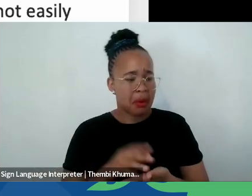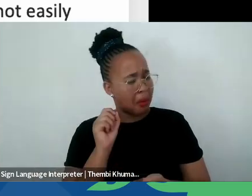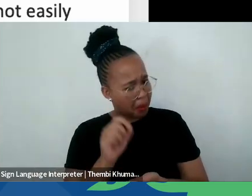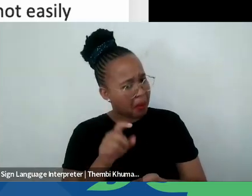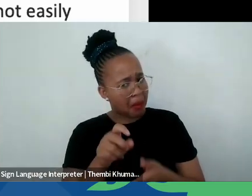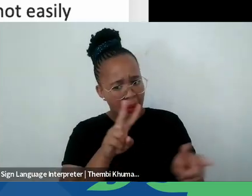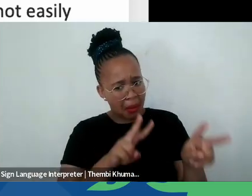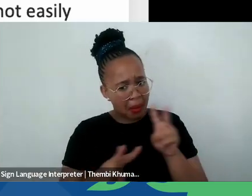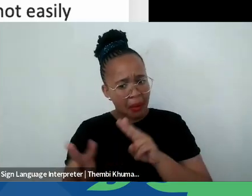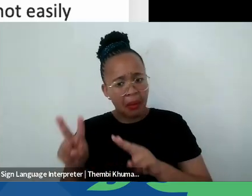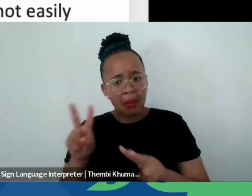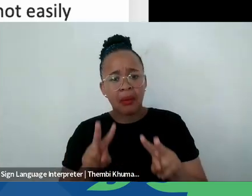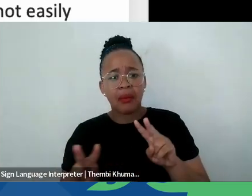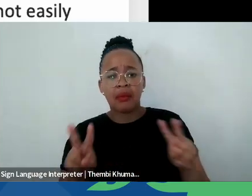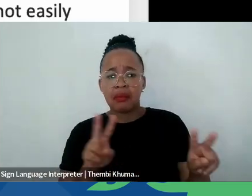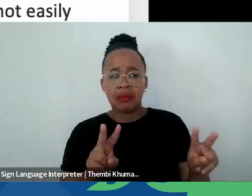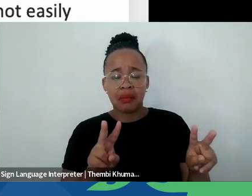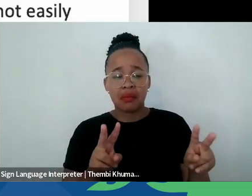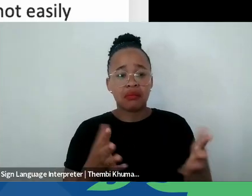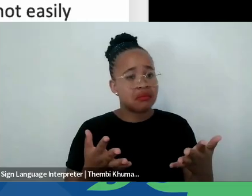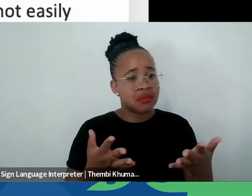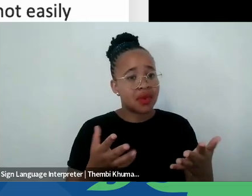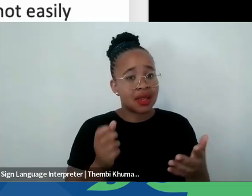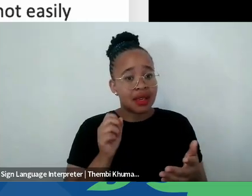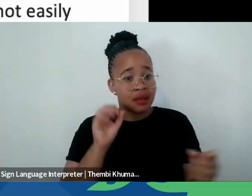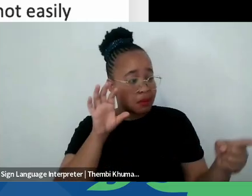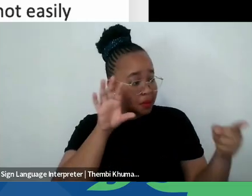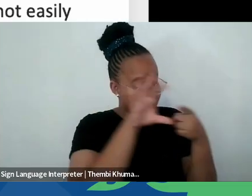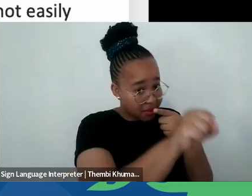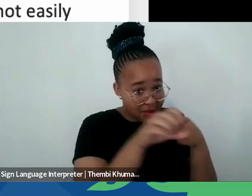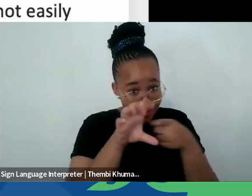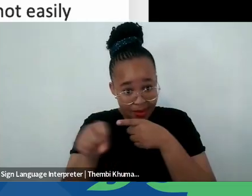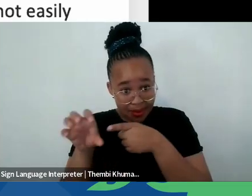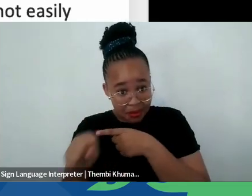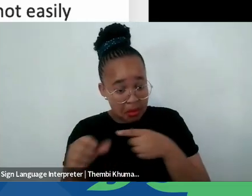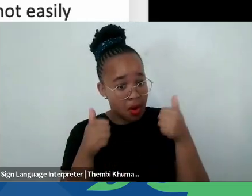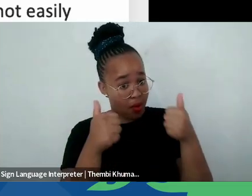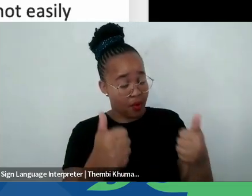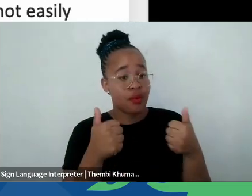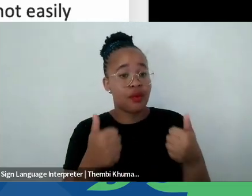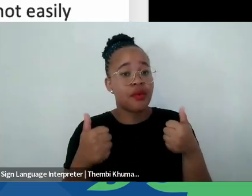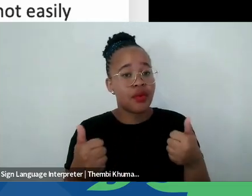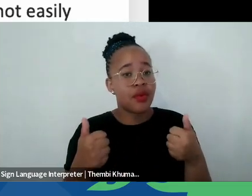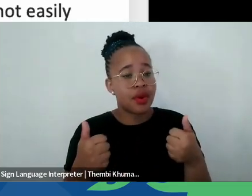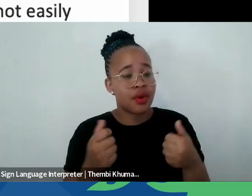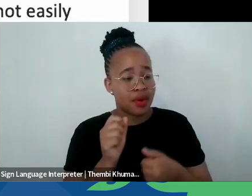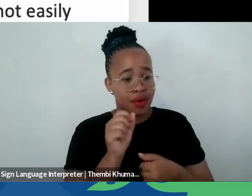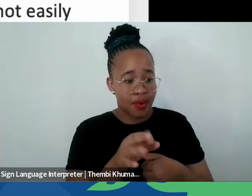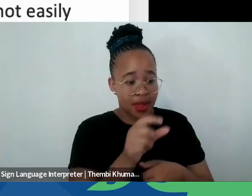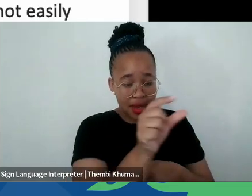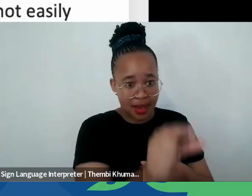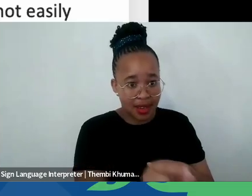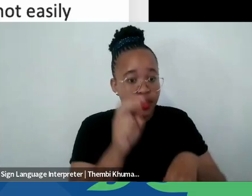seems that one could argue that to achieve good results with this type of client, you